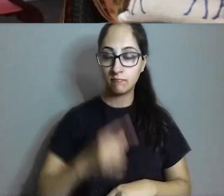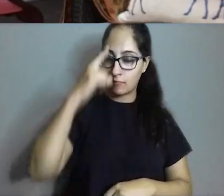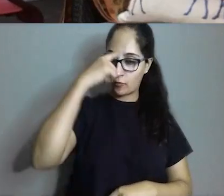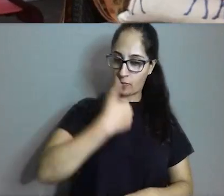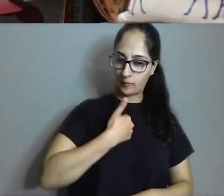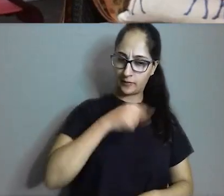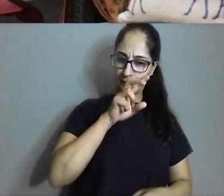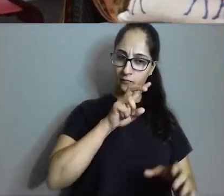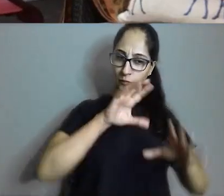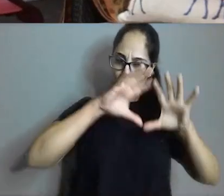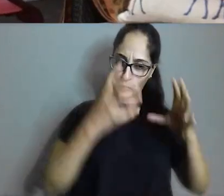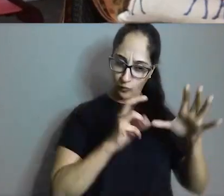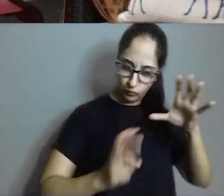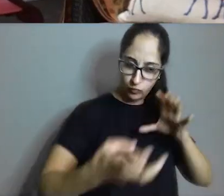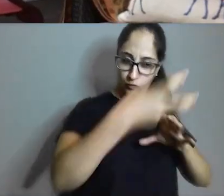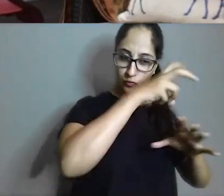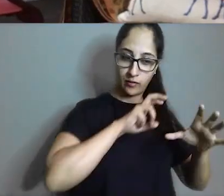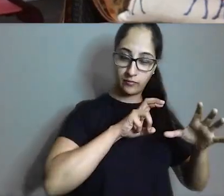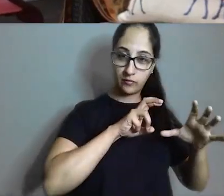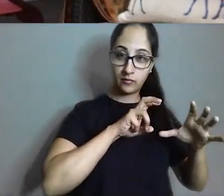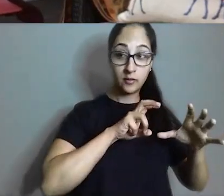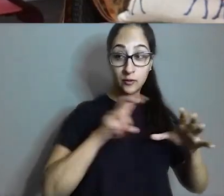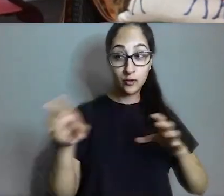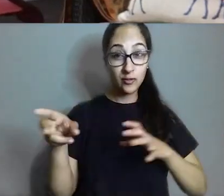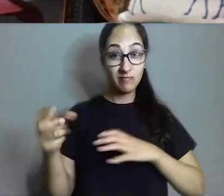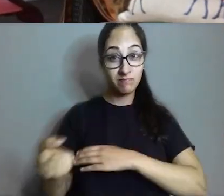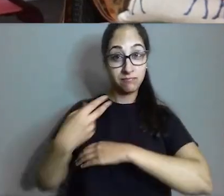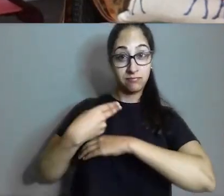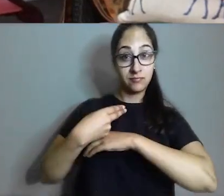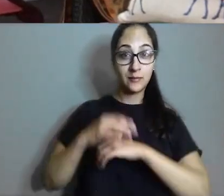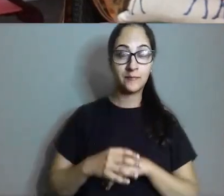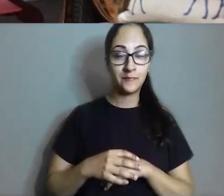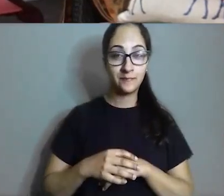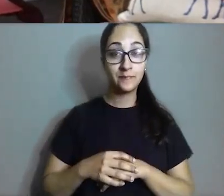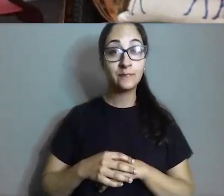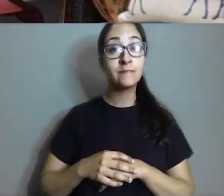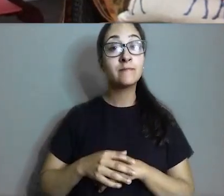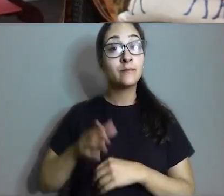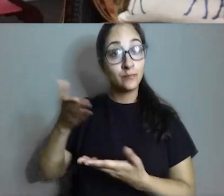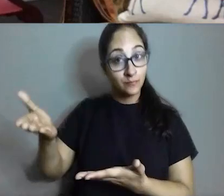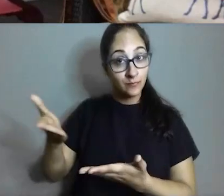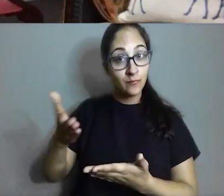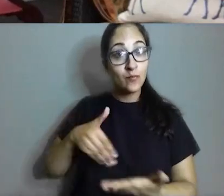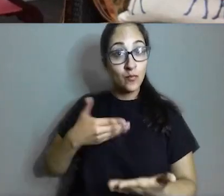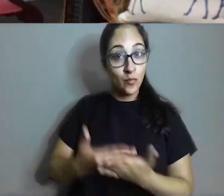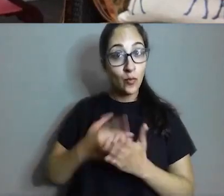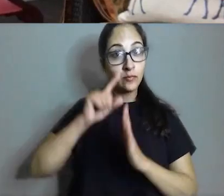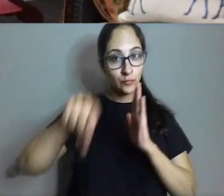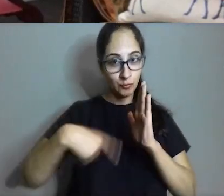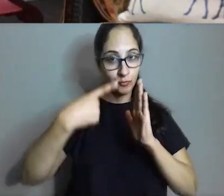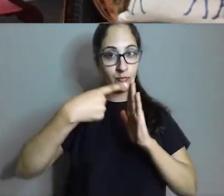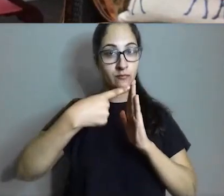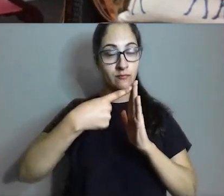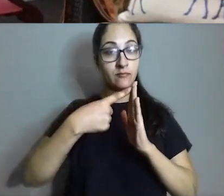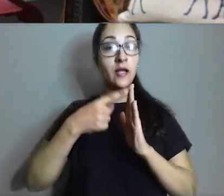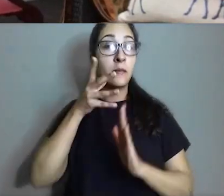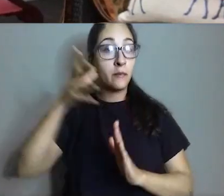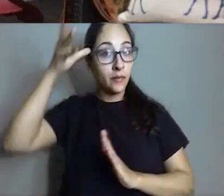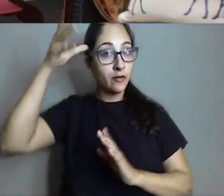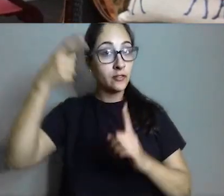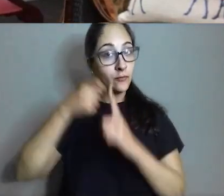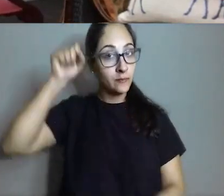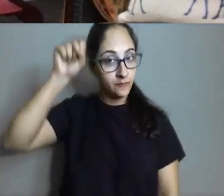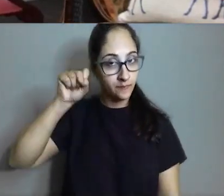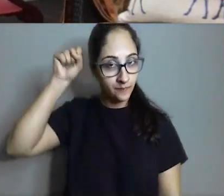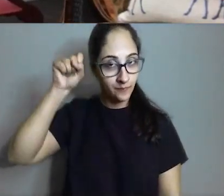music. I consider myself a global citizen for the number of places I've lived, but she is the real deal. Listen to this. She was born in Sri Lanka to